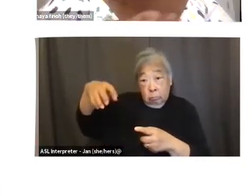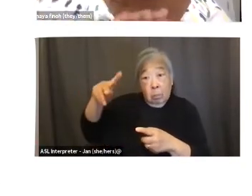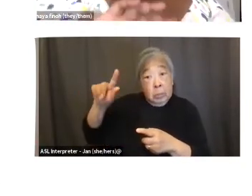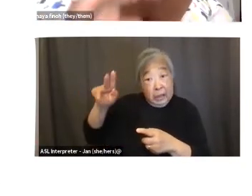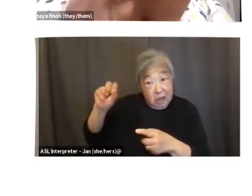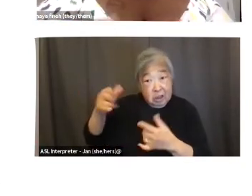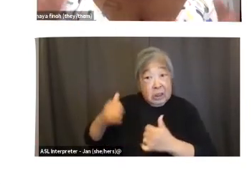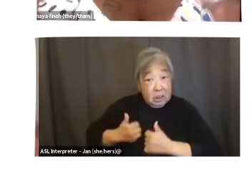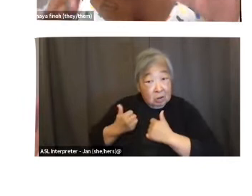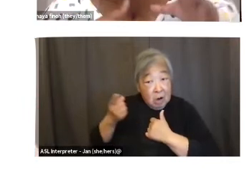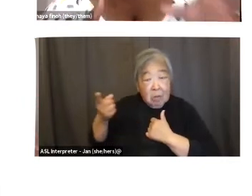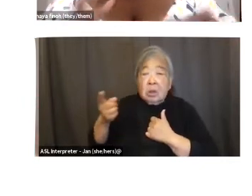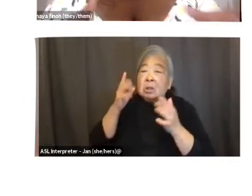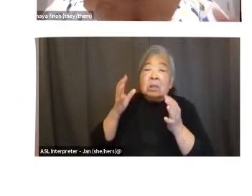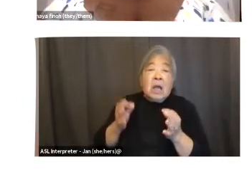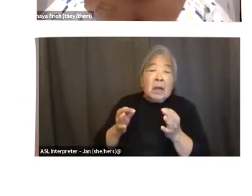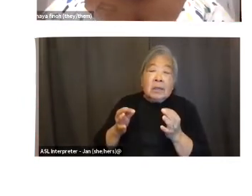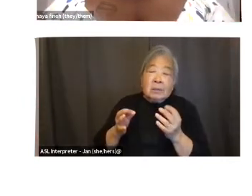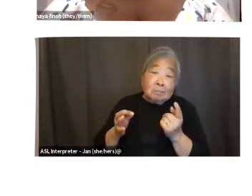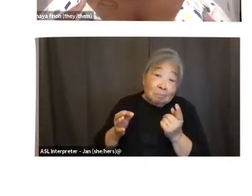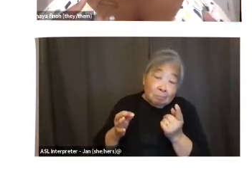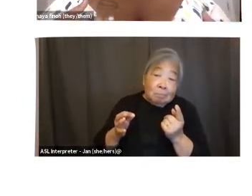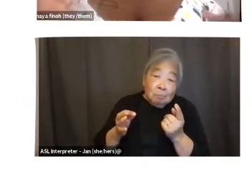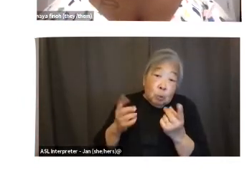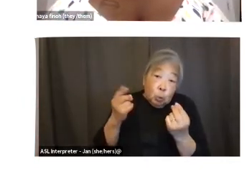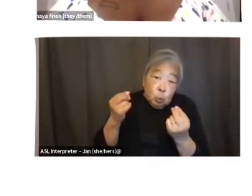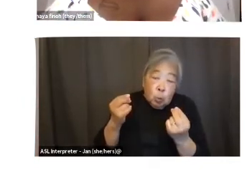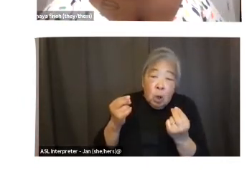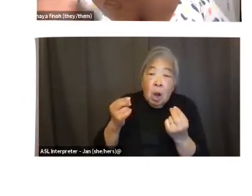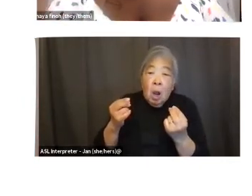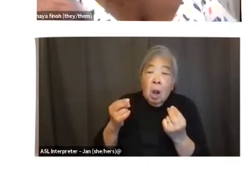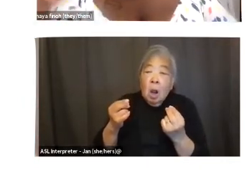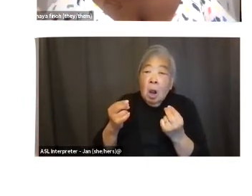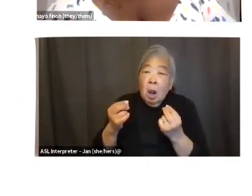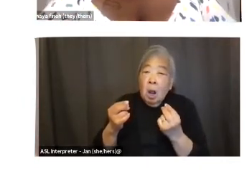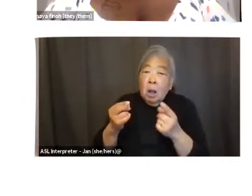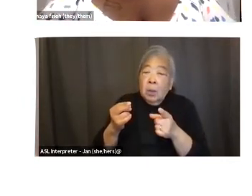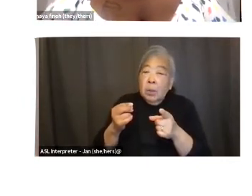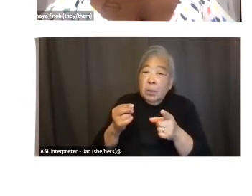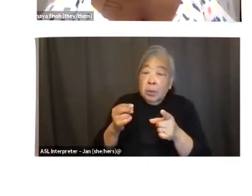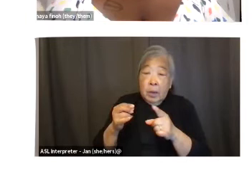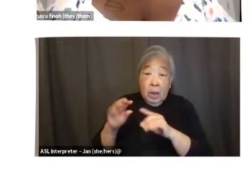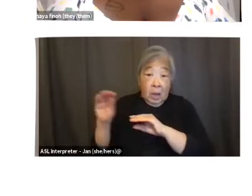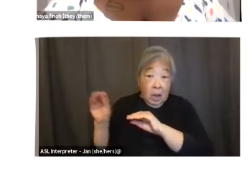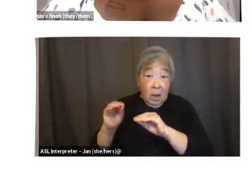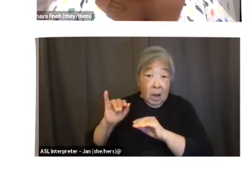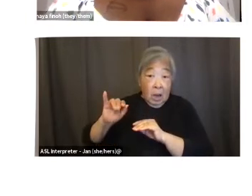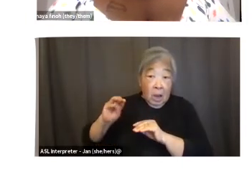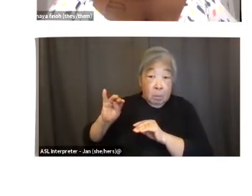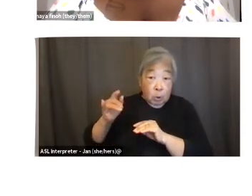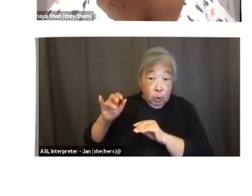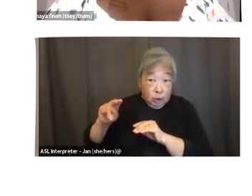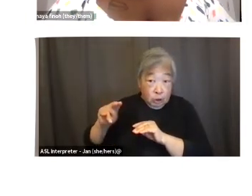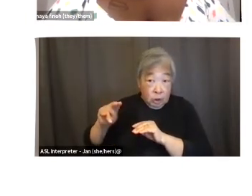do, kill two birds with one stone by incentivizing the immigration of